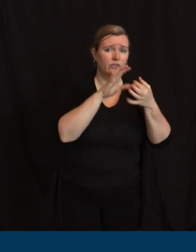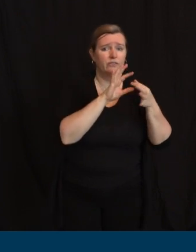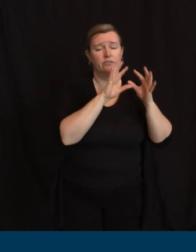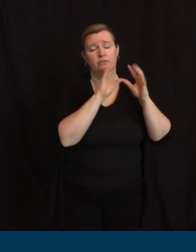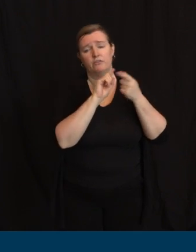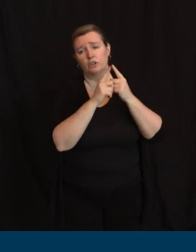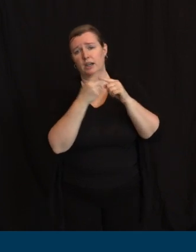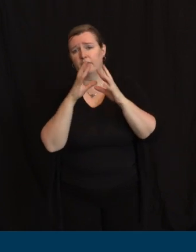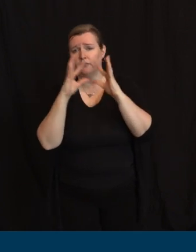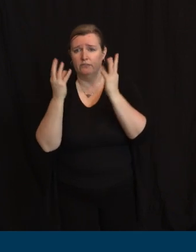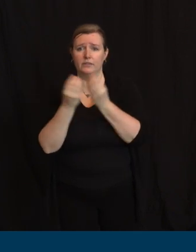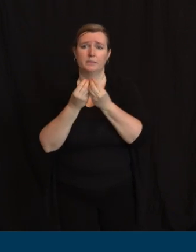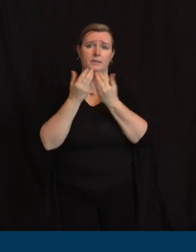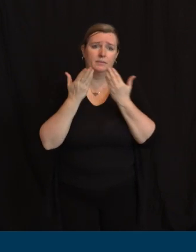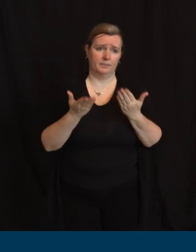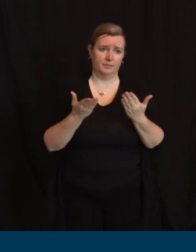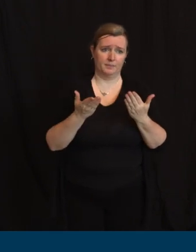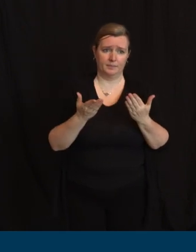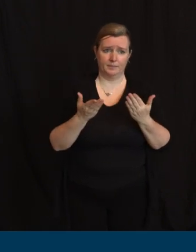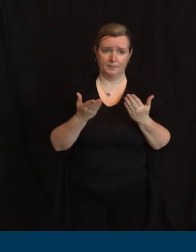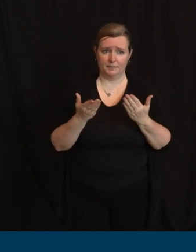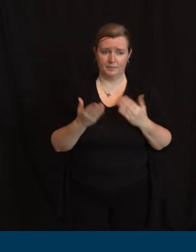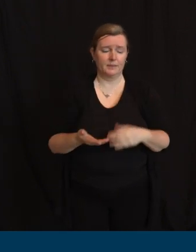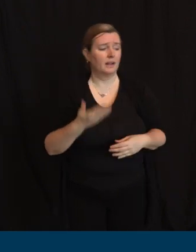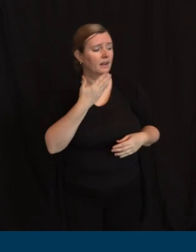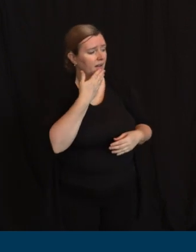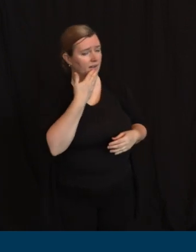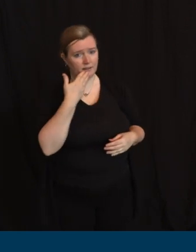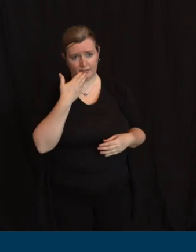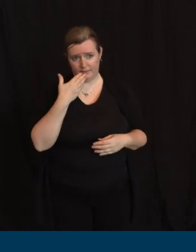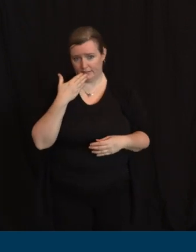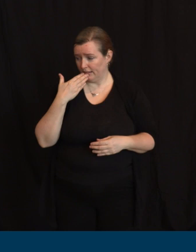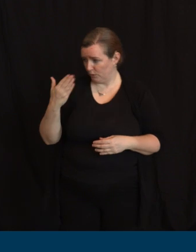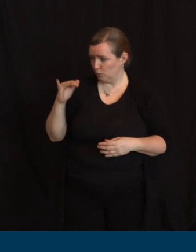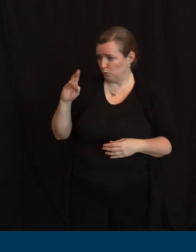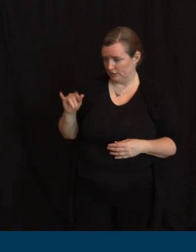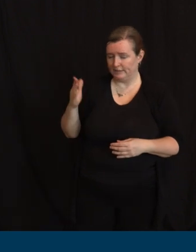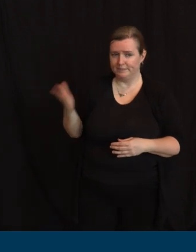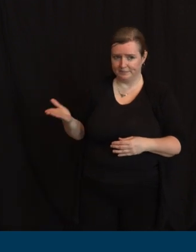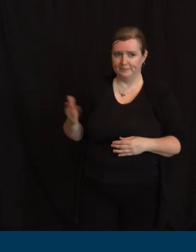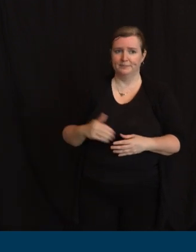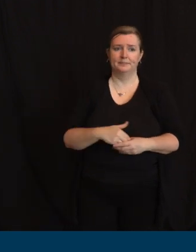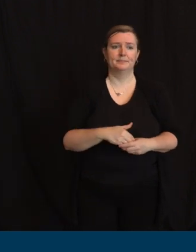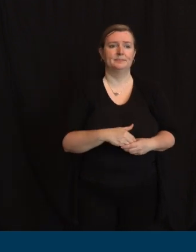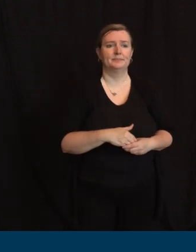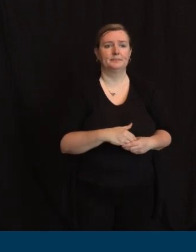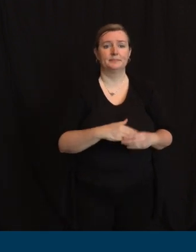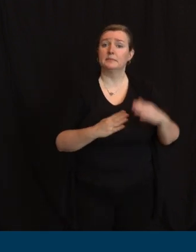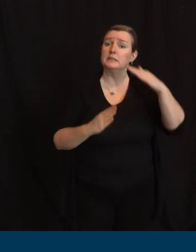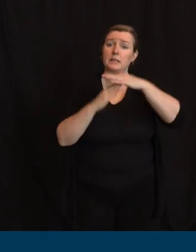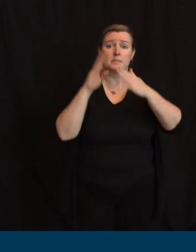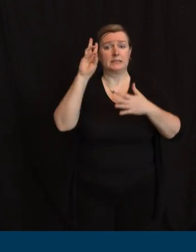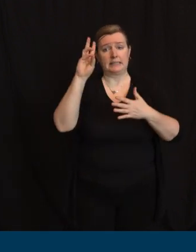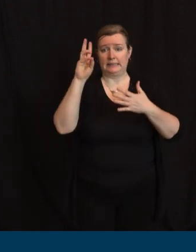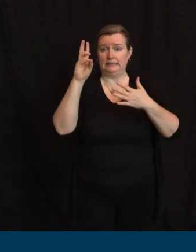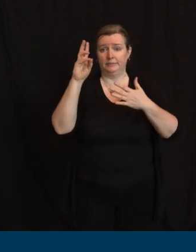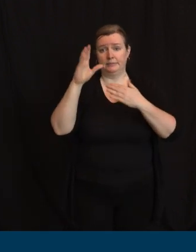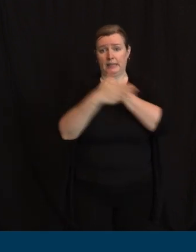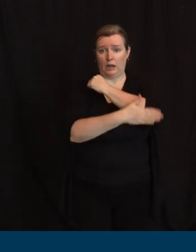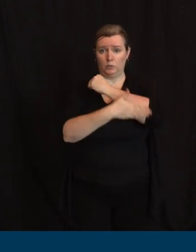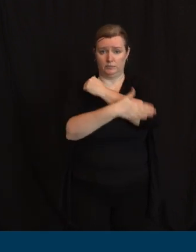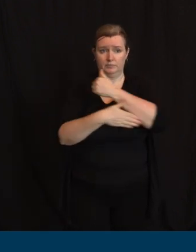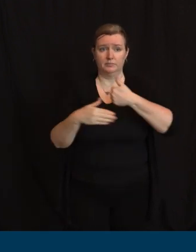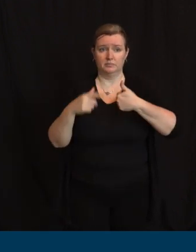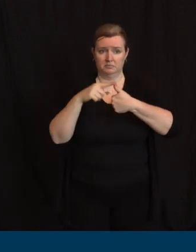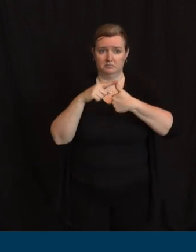quick follow-up items, just to say, as we normally do, the top 6 counties continue to be the ones that we've been reporting on.